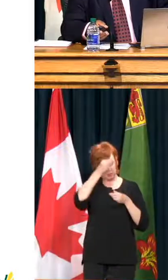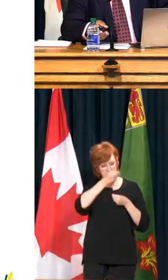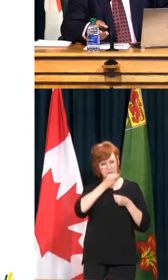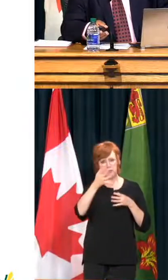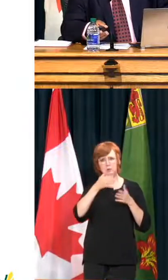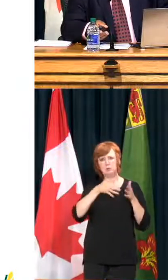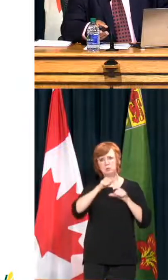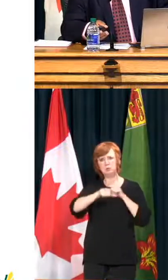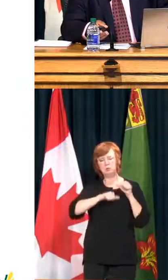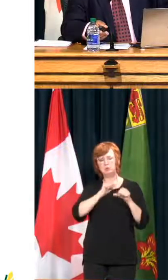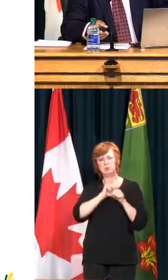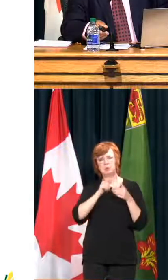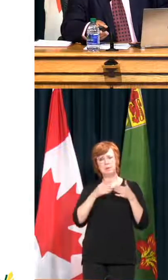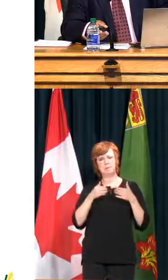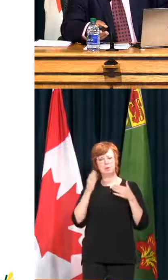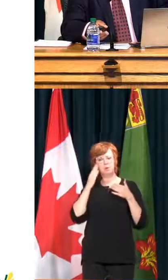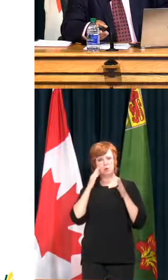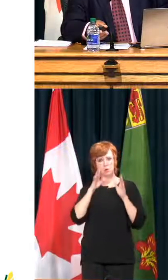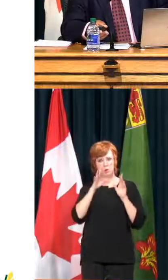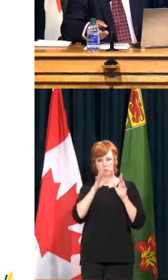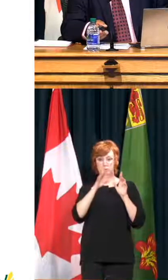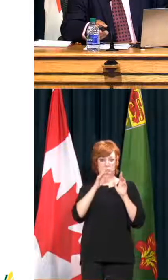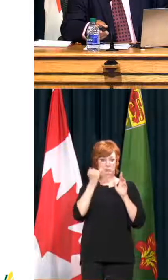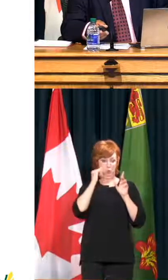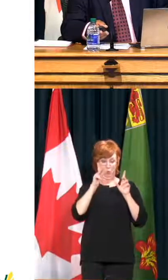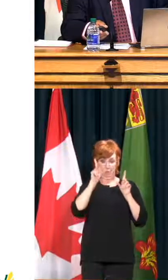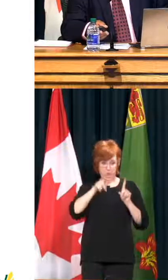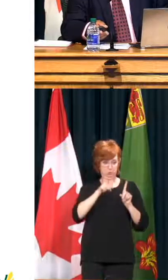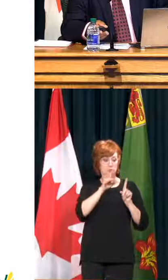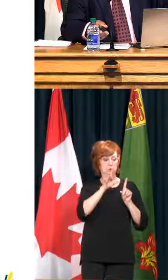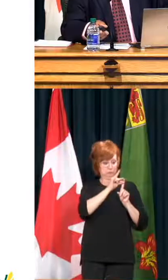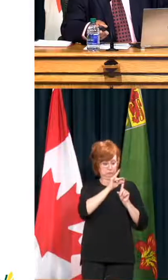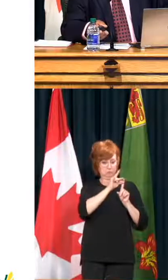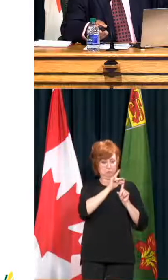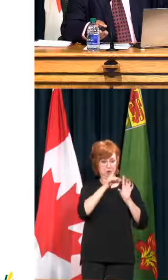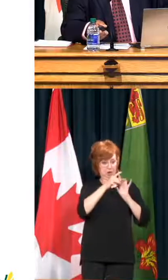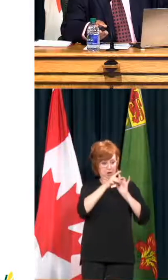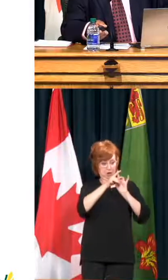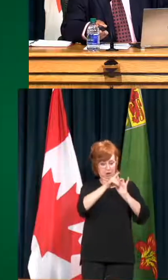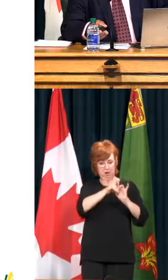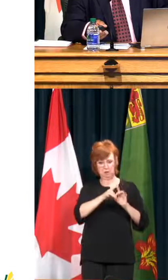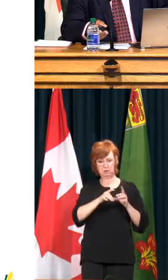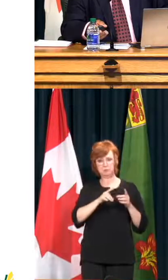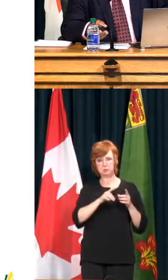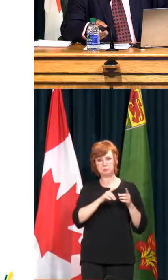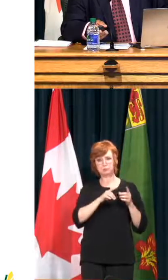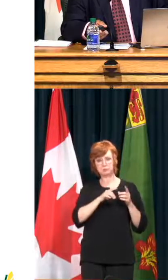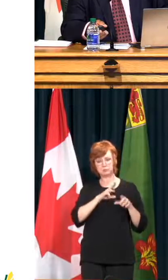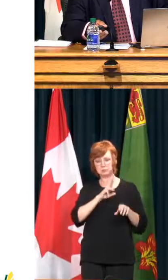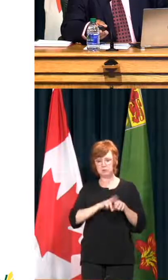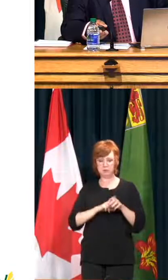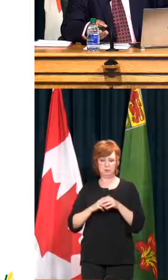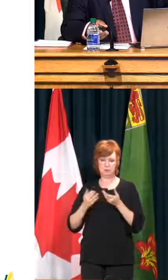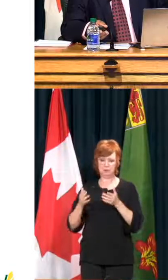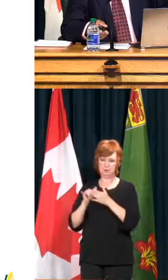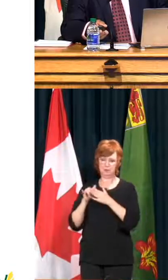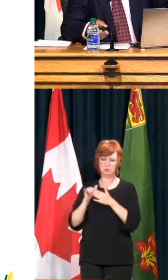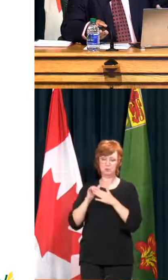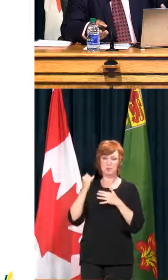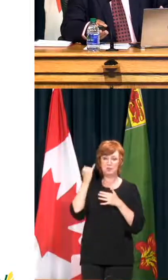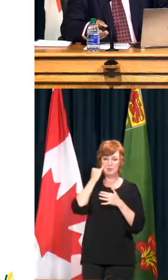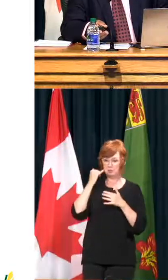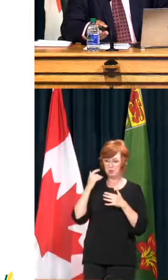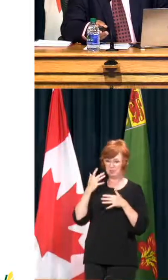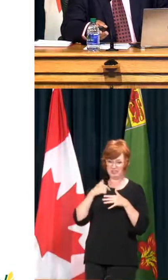was a list of all people who had come, or through a public service announcement if that's not possible, certainly in grocery stores, other retail settings, and